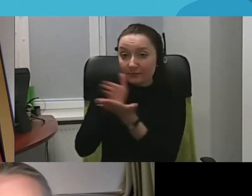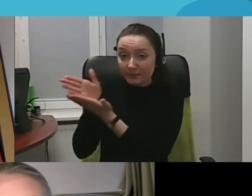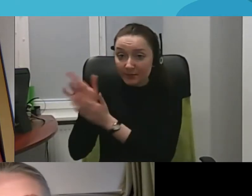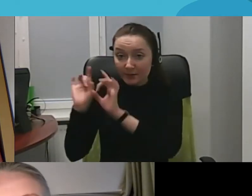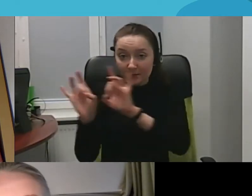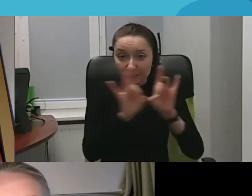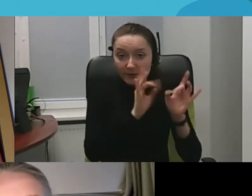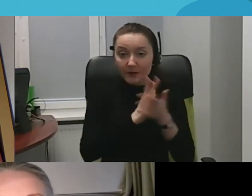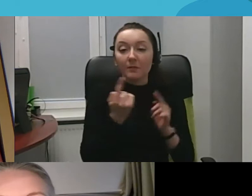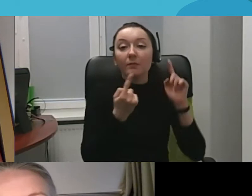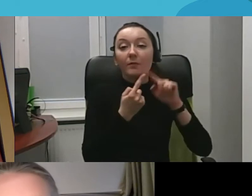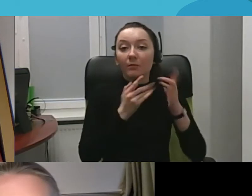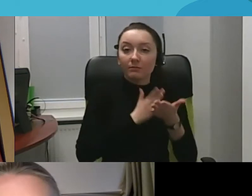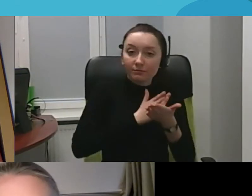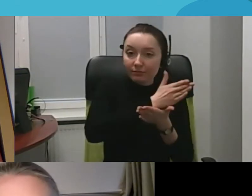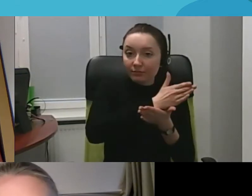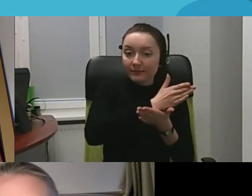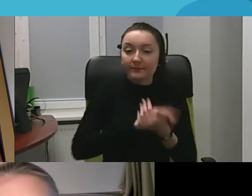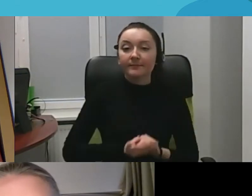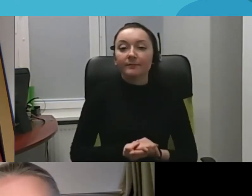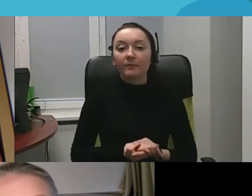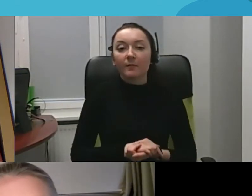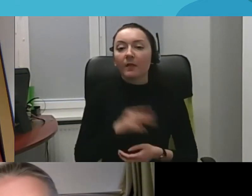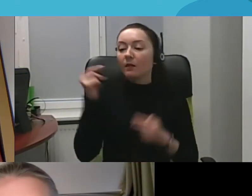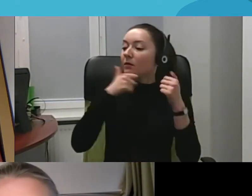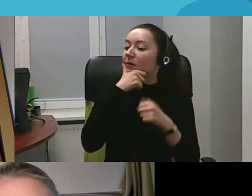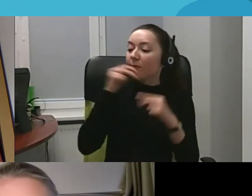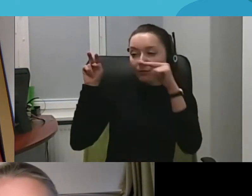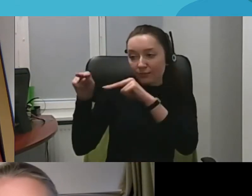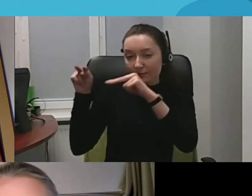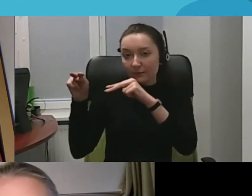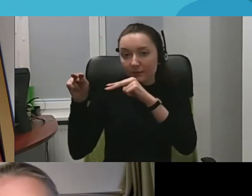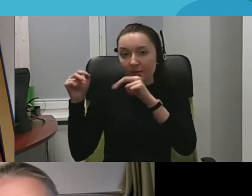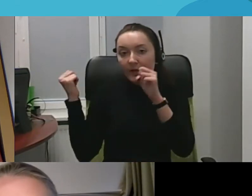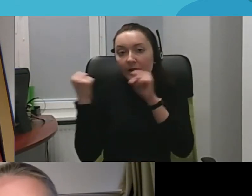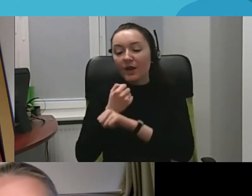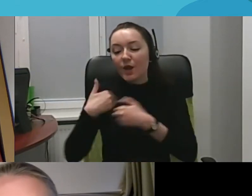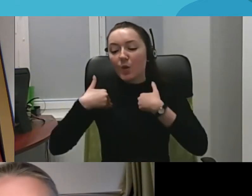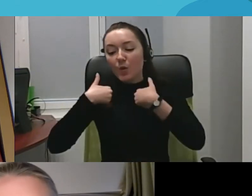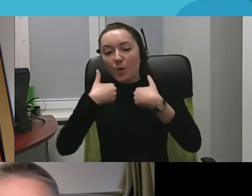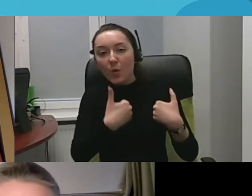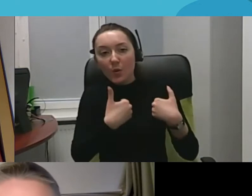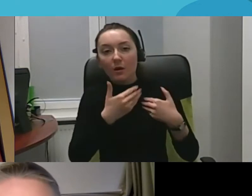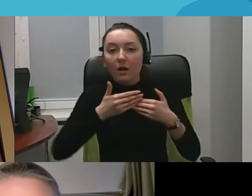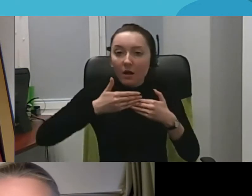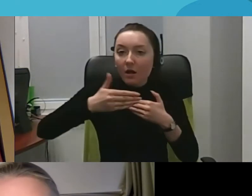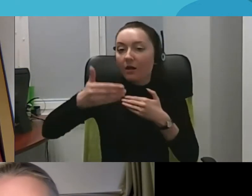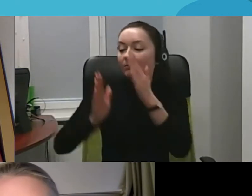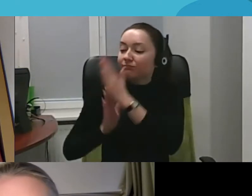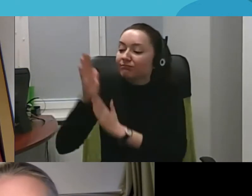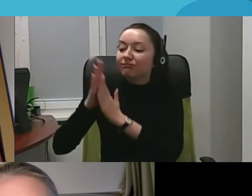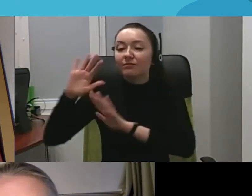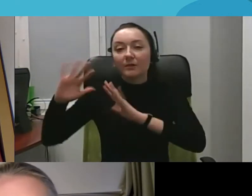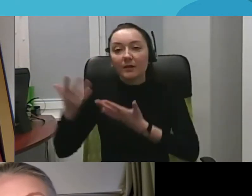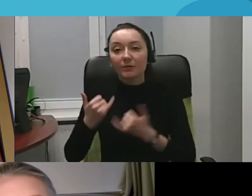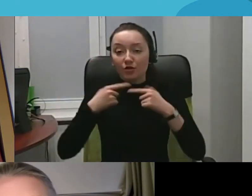this monitoring, I have to make recommendations for improving the situation. This year, especially since